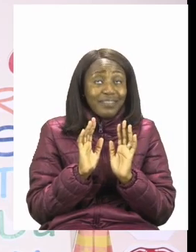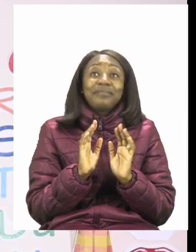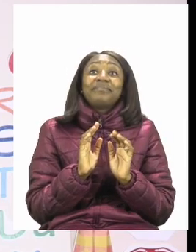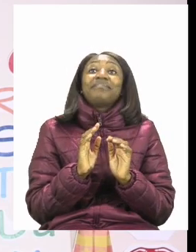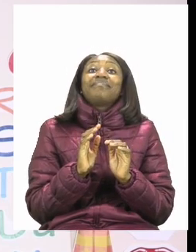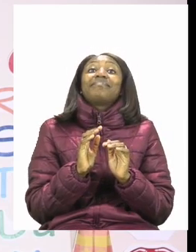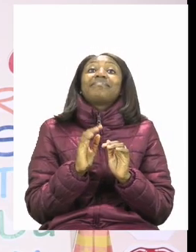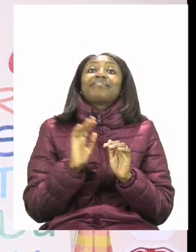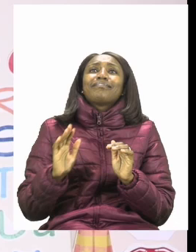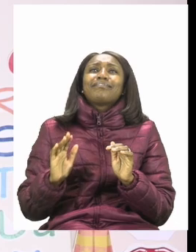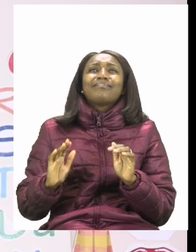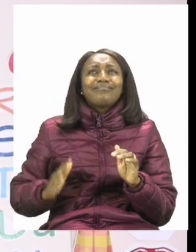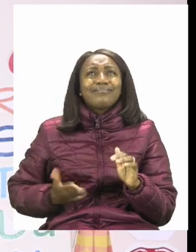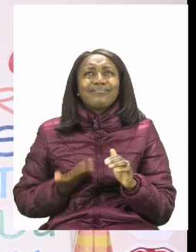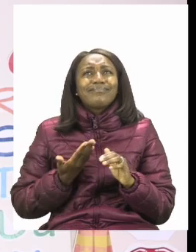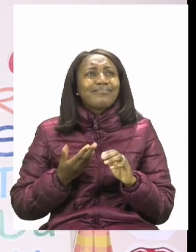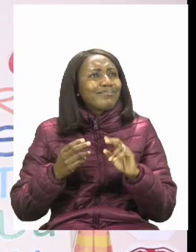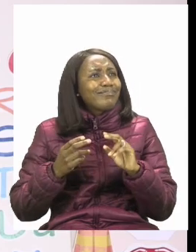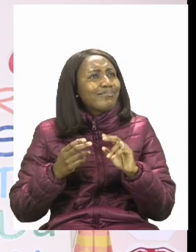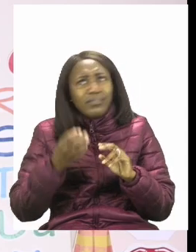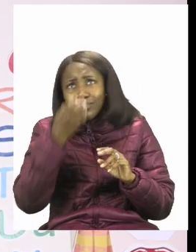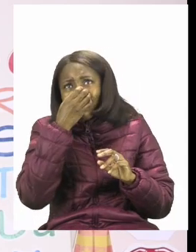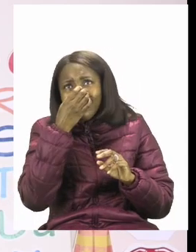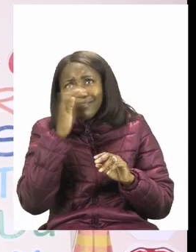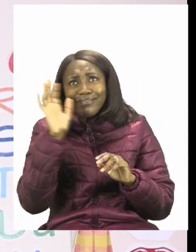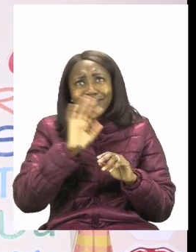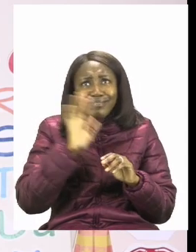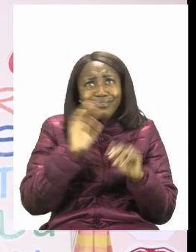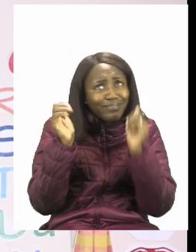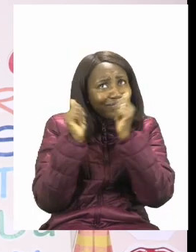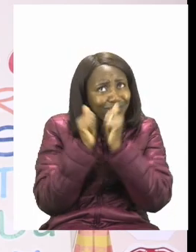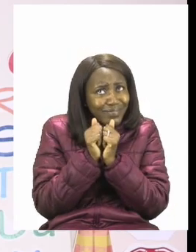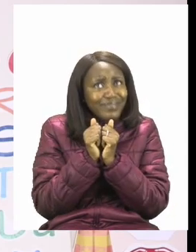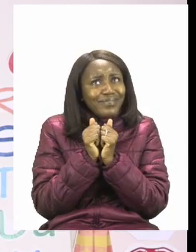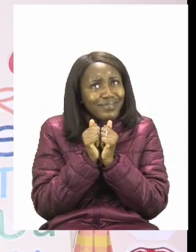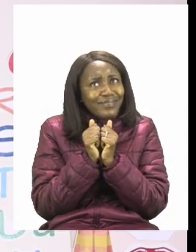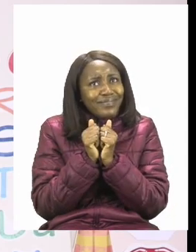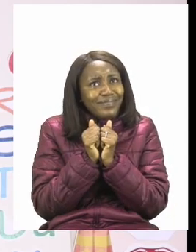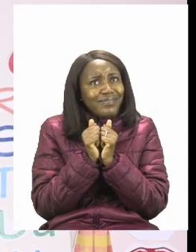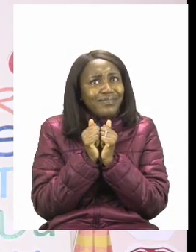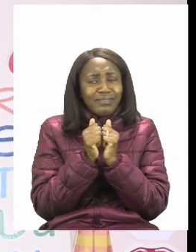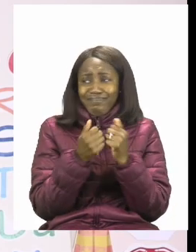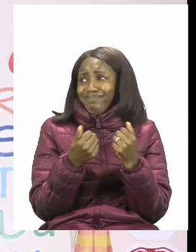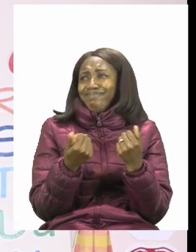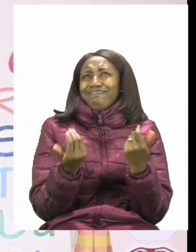call Zoshi to come and say goodbye with us. Now,